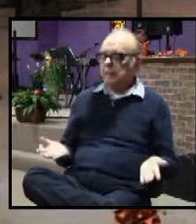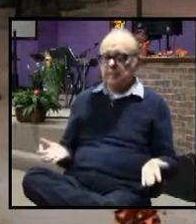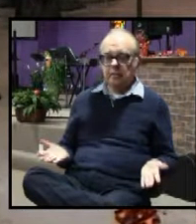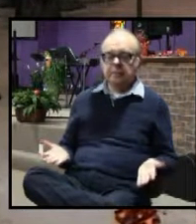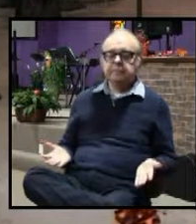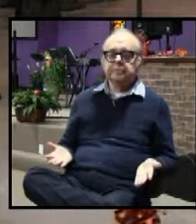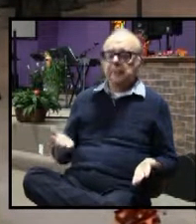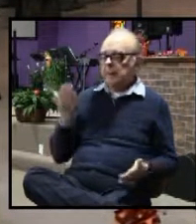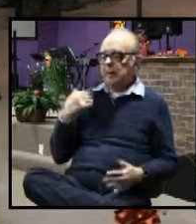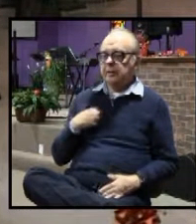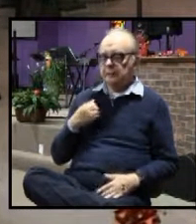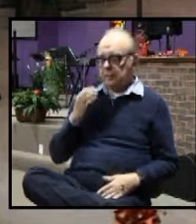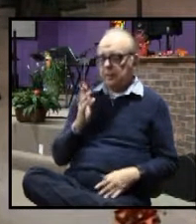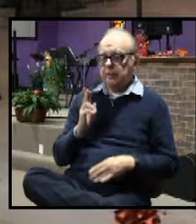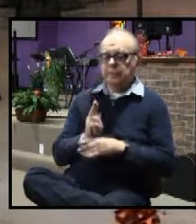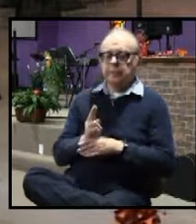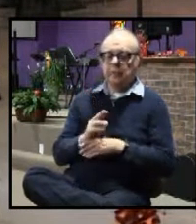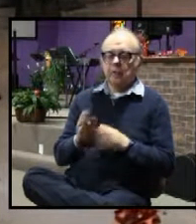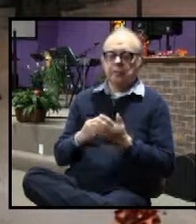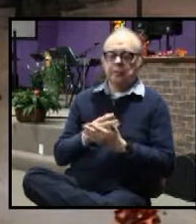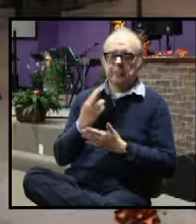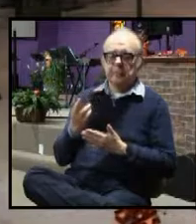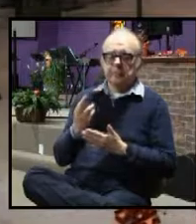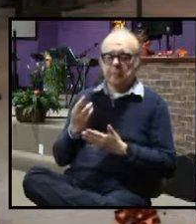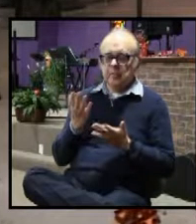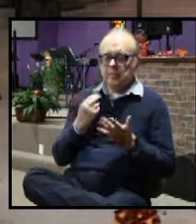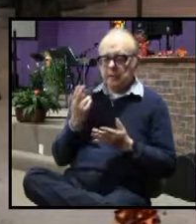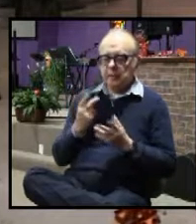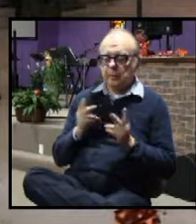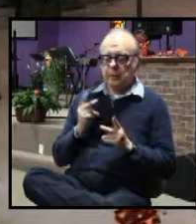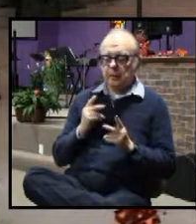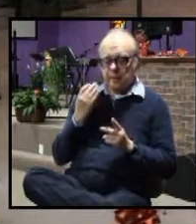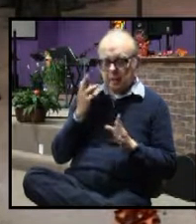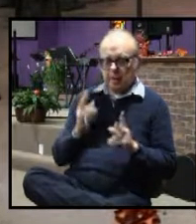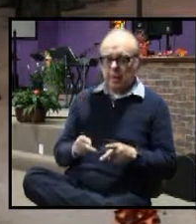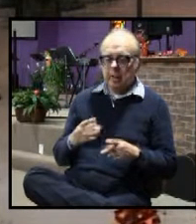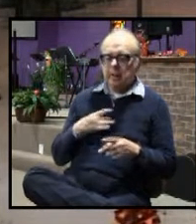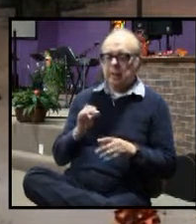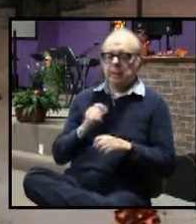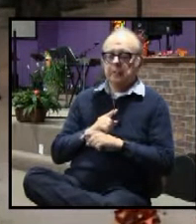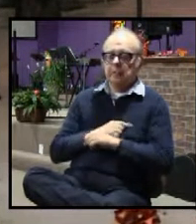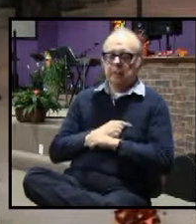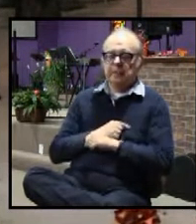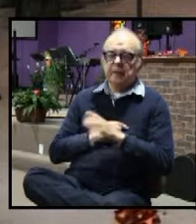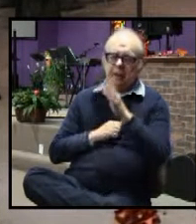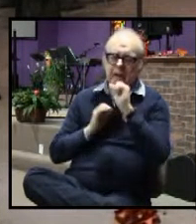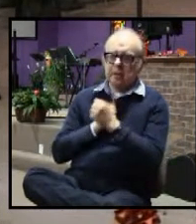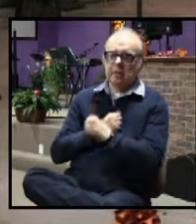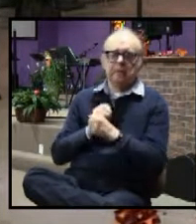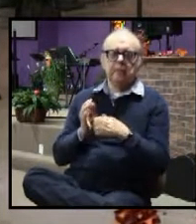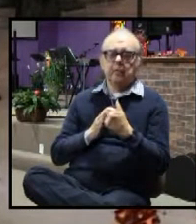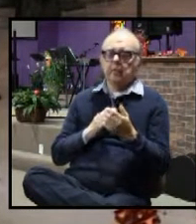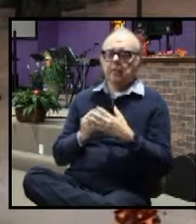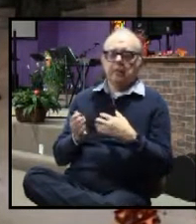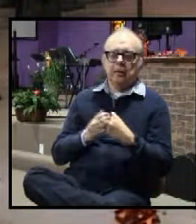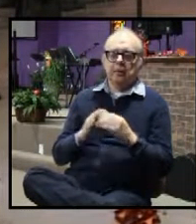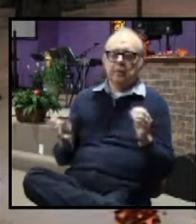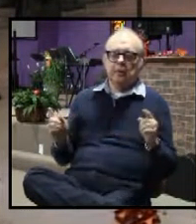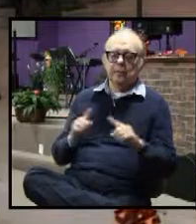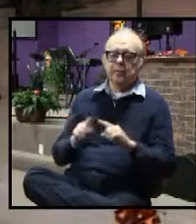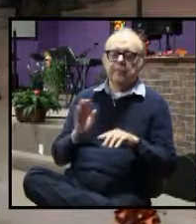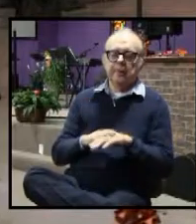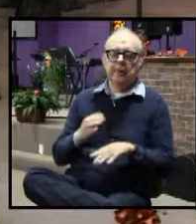who I am. It's who I was. God used it for his purpose now. I want people to know that if there's anybody that's like me, God loves you. You're no